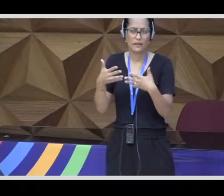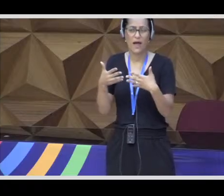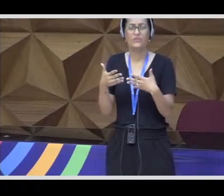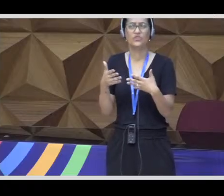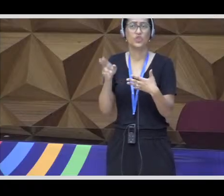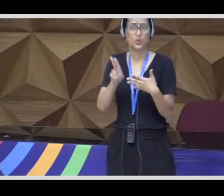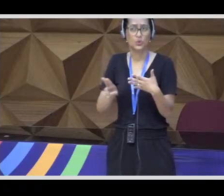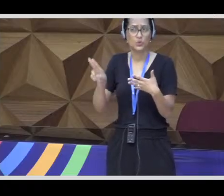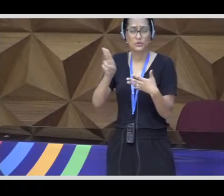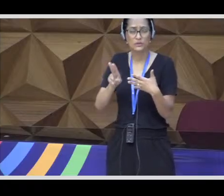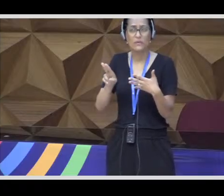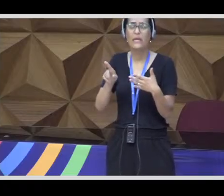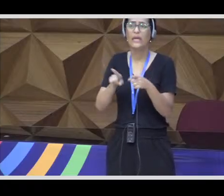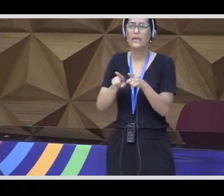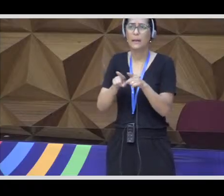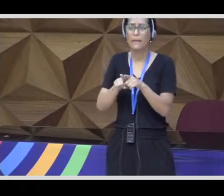displays.